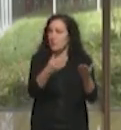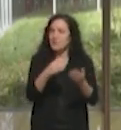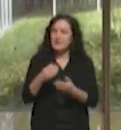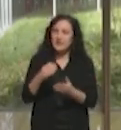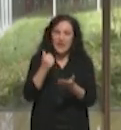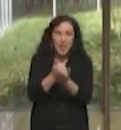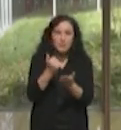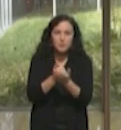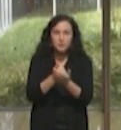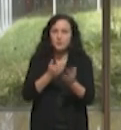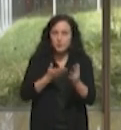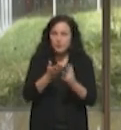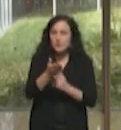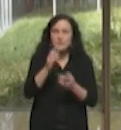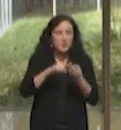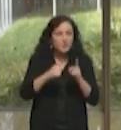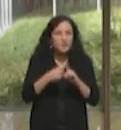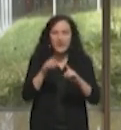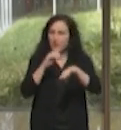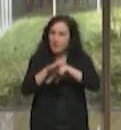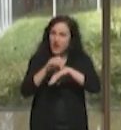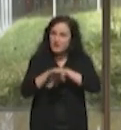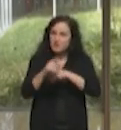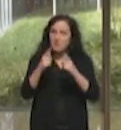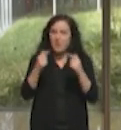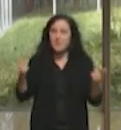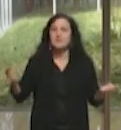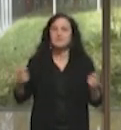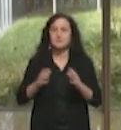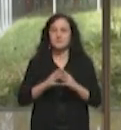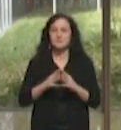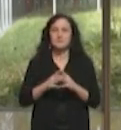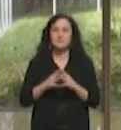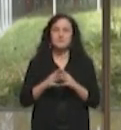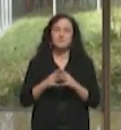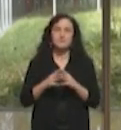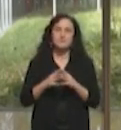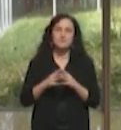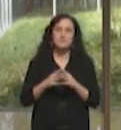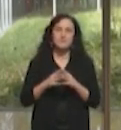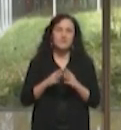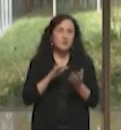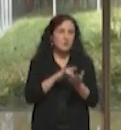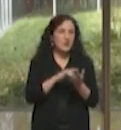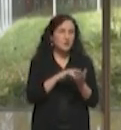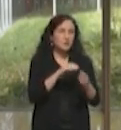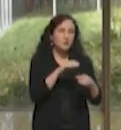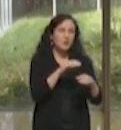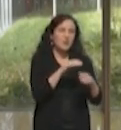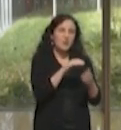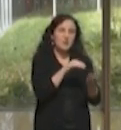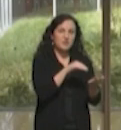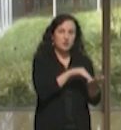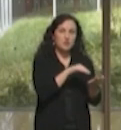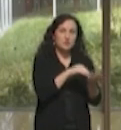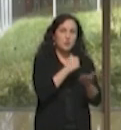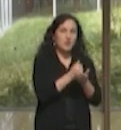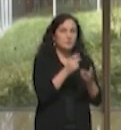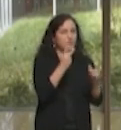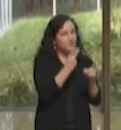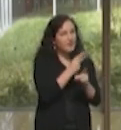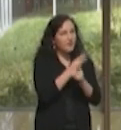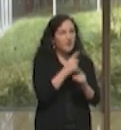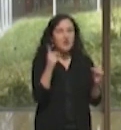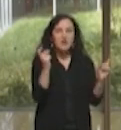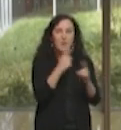coach you through this. Let me be your friend, your advisor, and your medical advisor who's going to help you navigate a